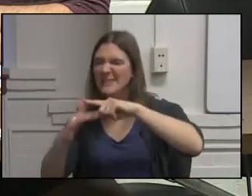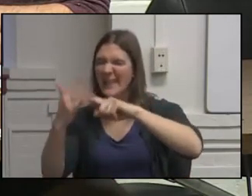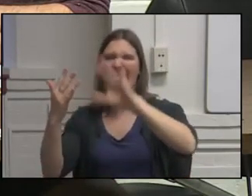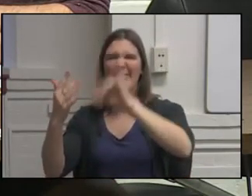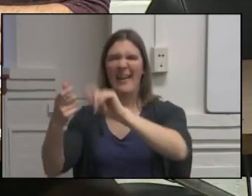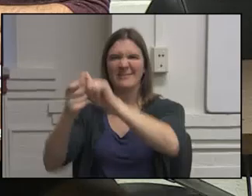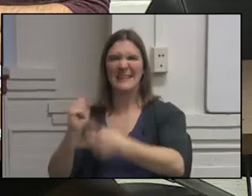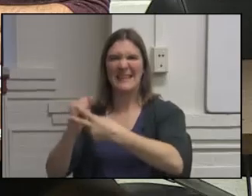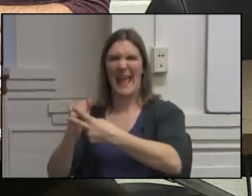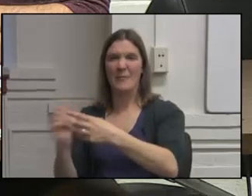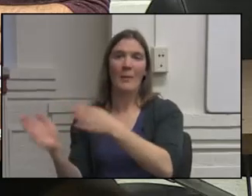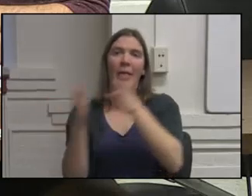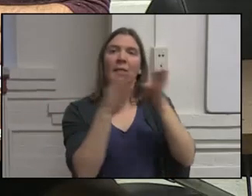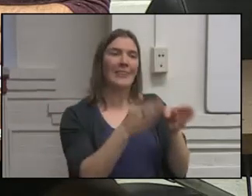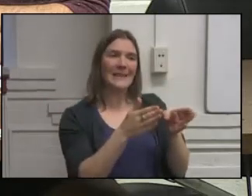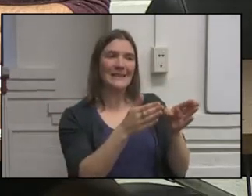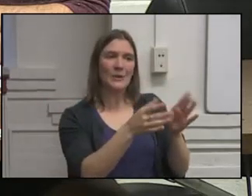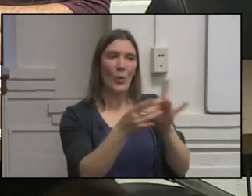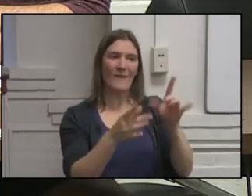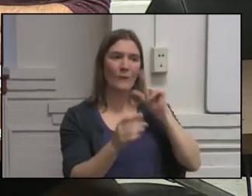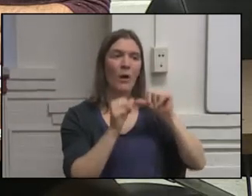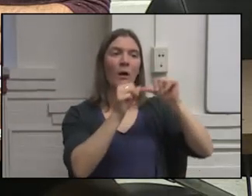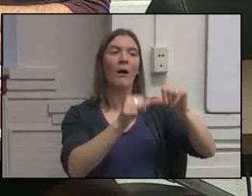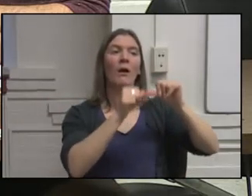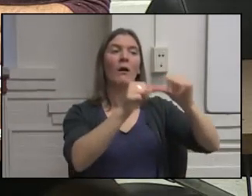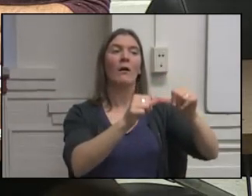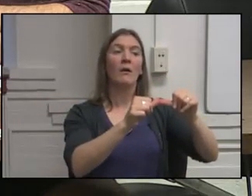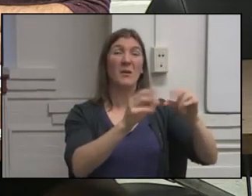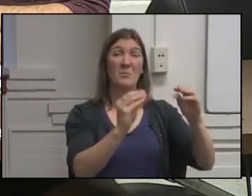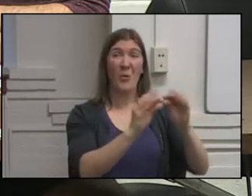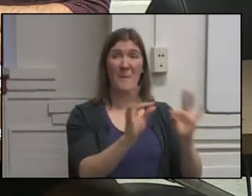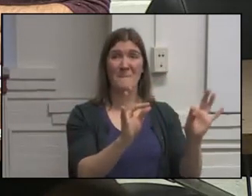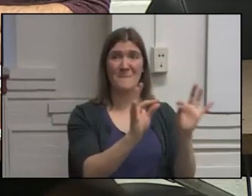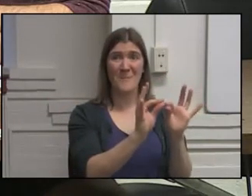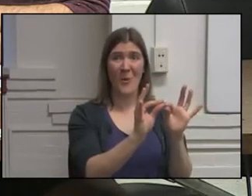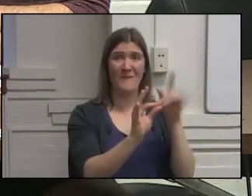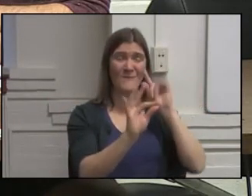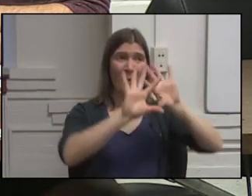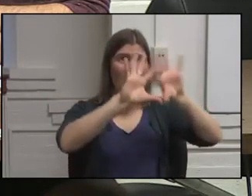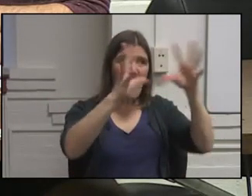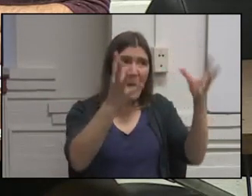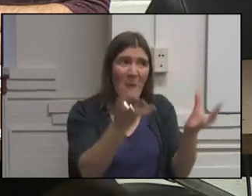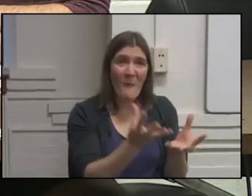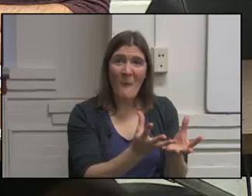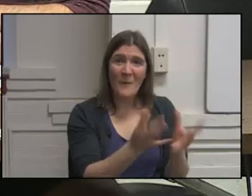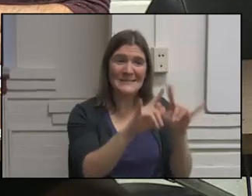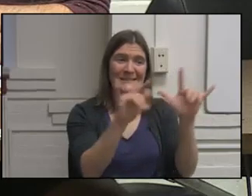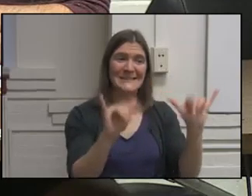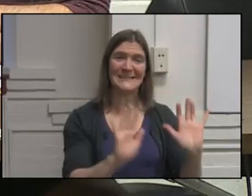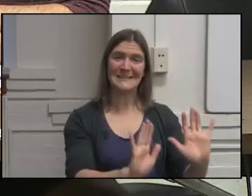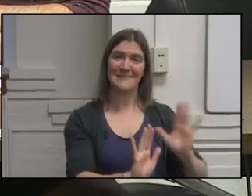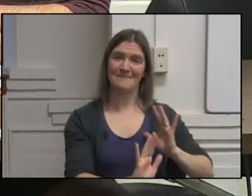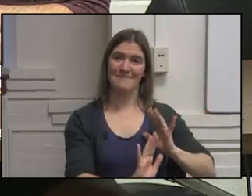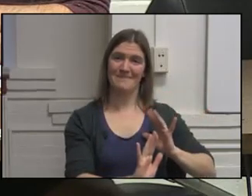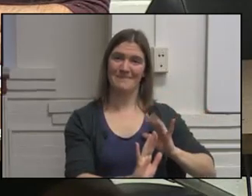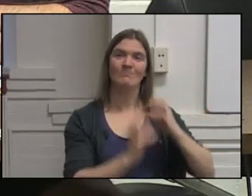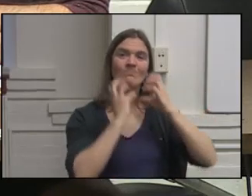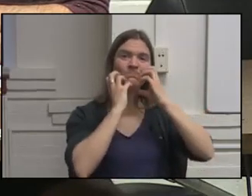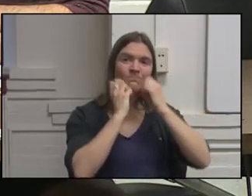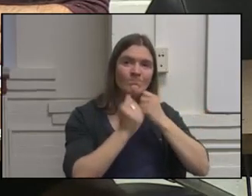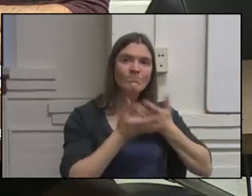The sustainability coordinator, in my mind, is a lot more important town-wide because it would